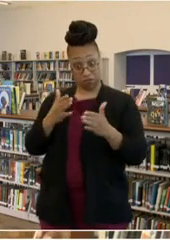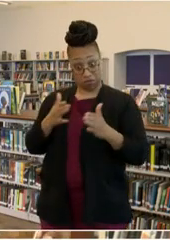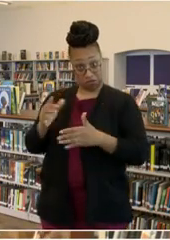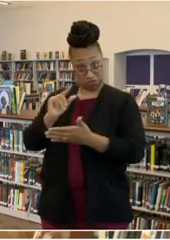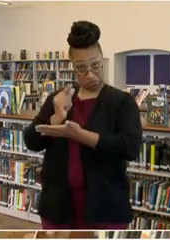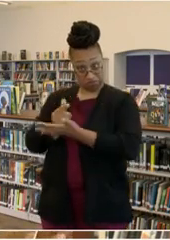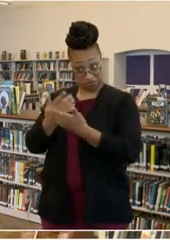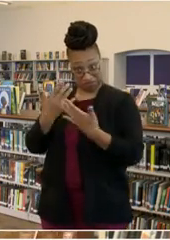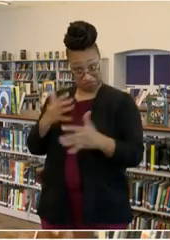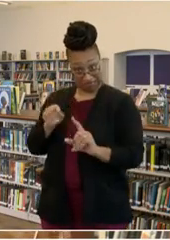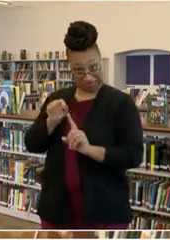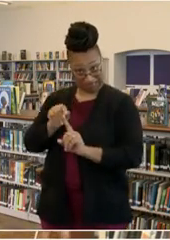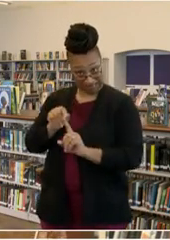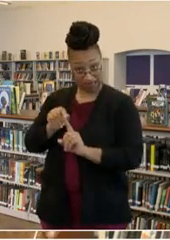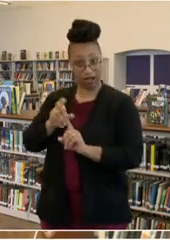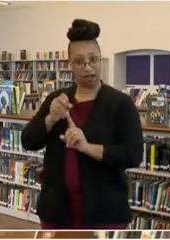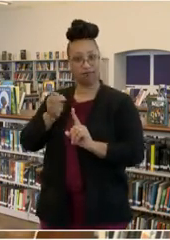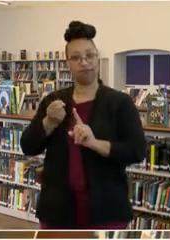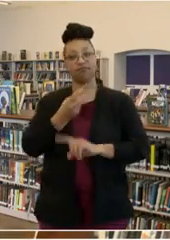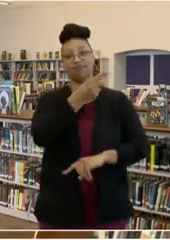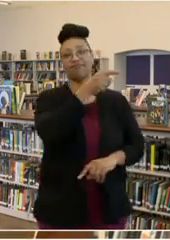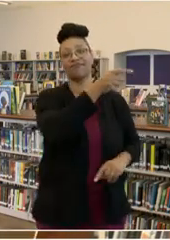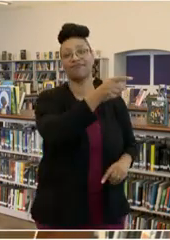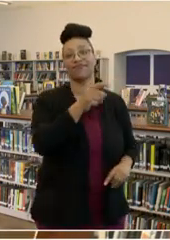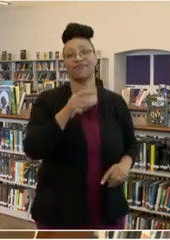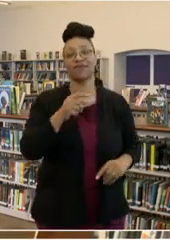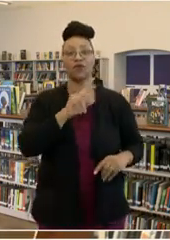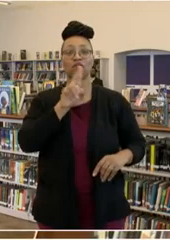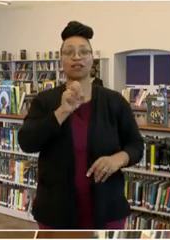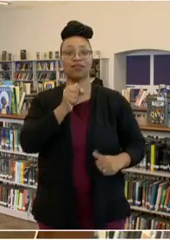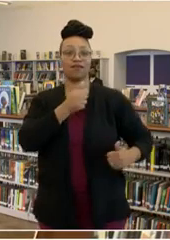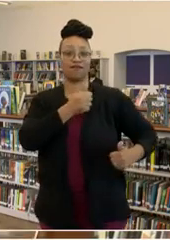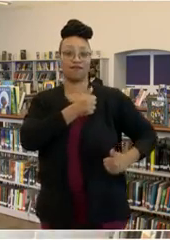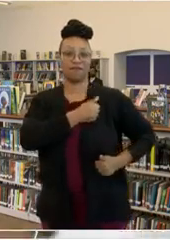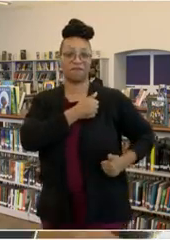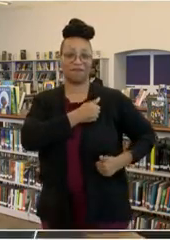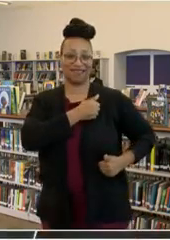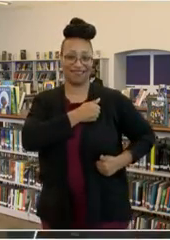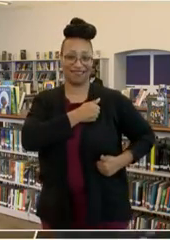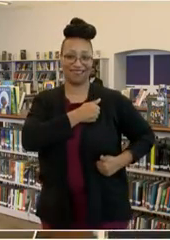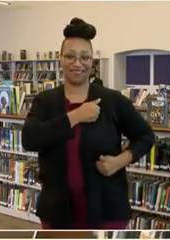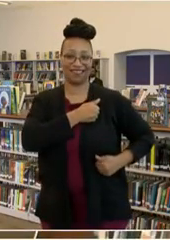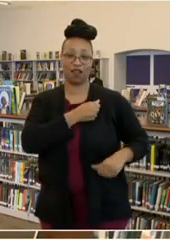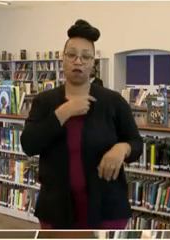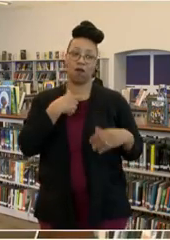and Airborne, and can't wait to see my future endeavors. Thank you.